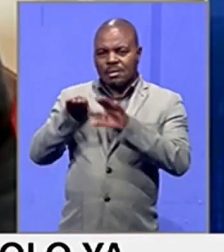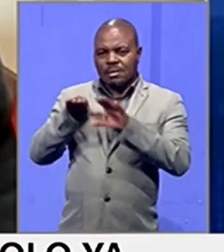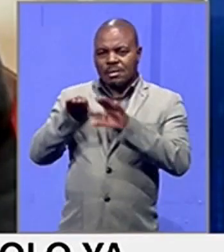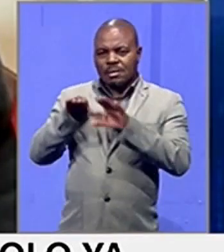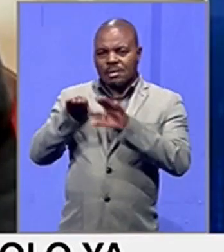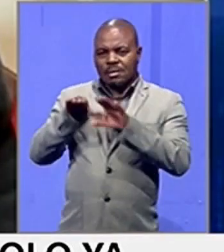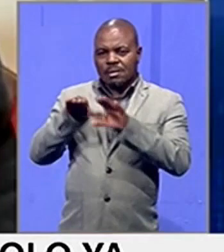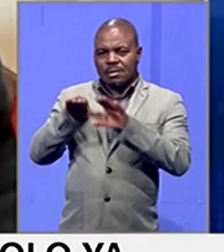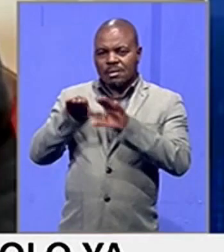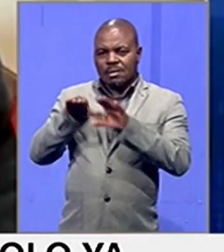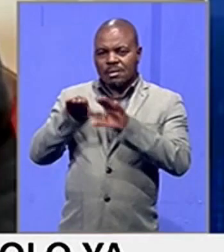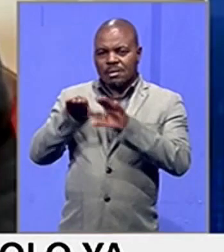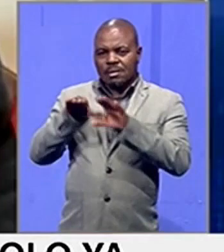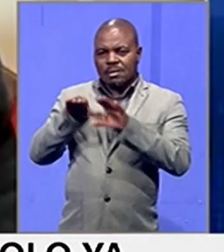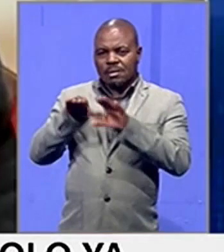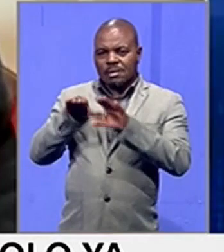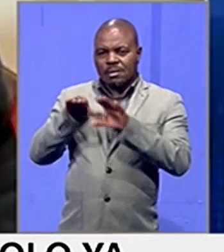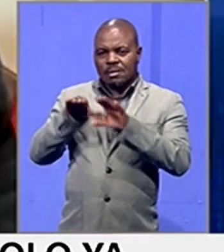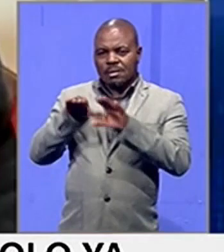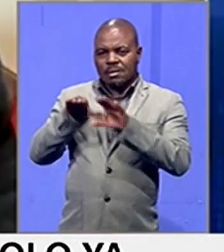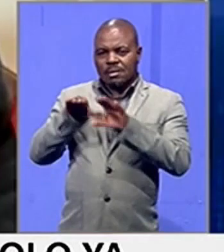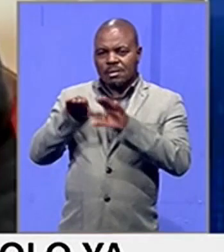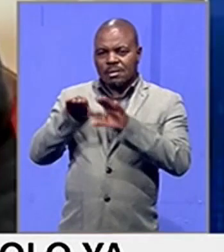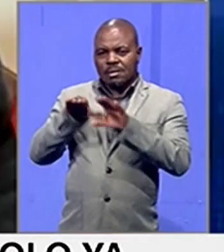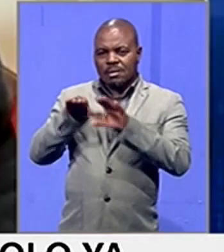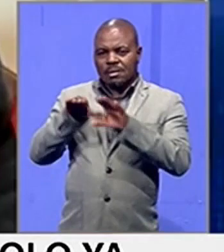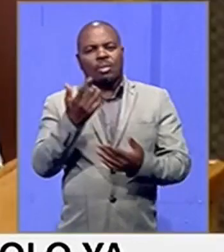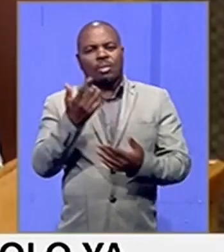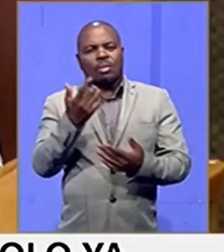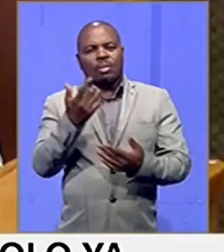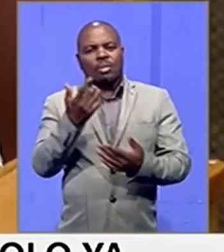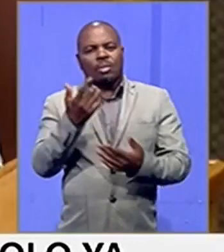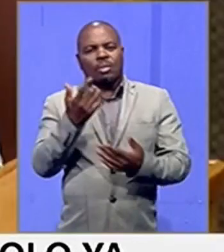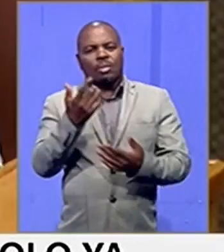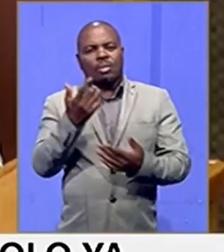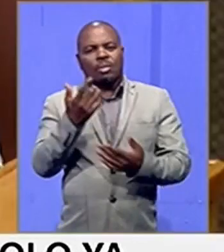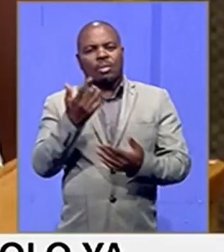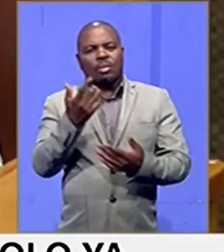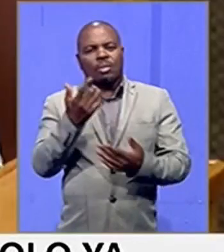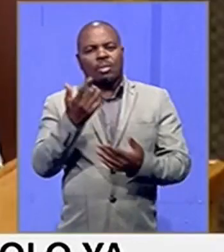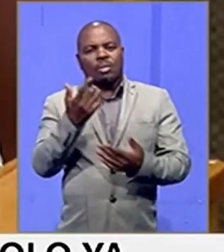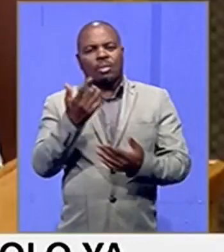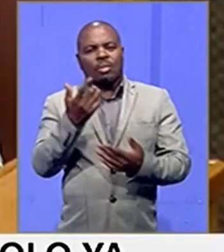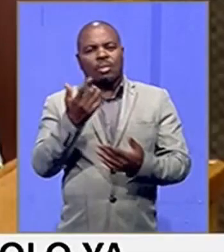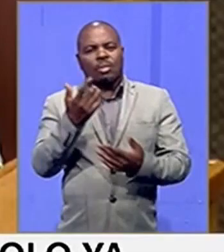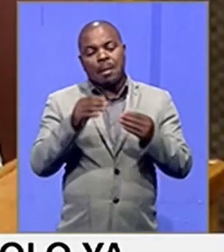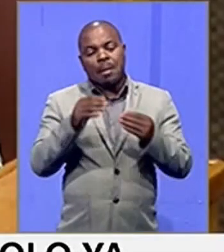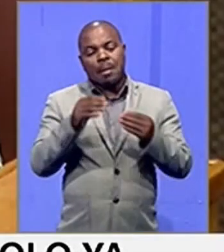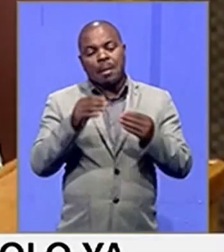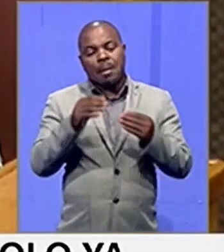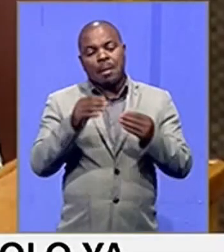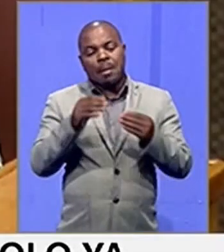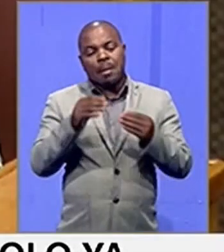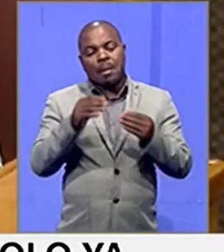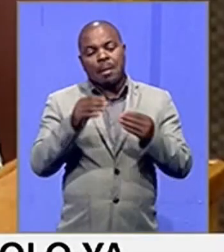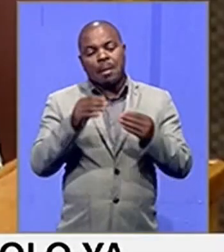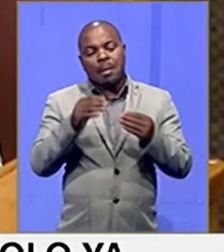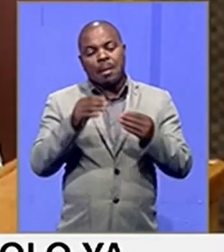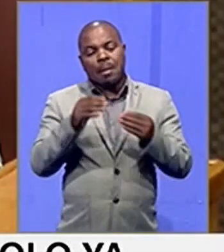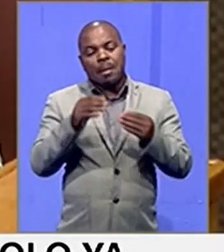actual fact they are undermining the democracy that they are talking about. Le hara ditho tse tebetsweng tsa ANC,